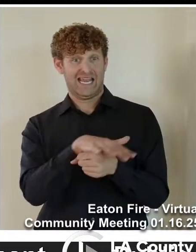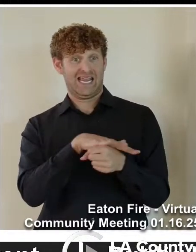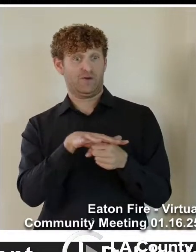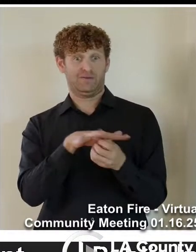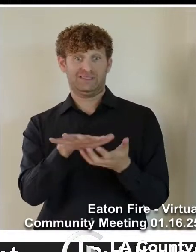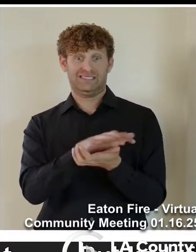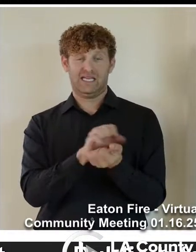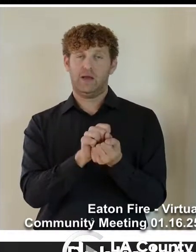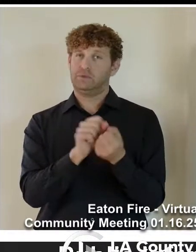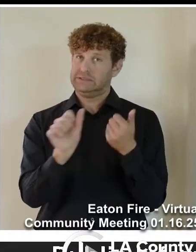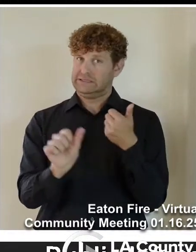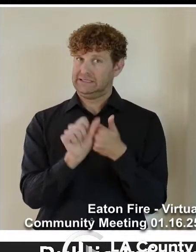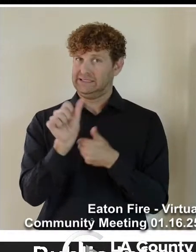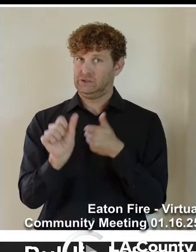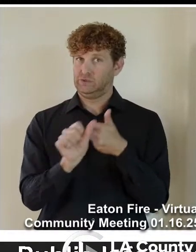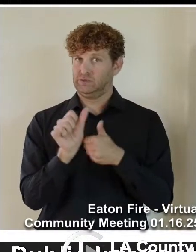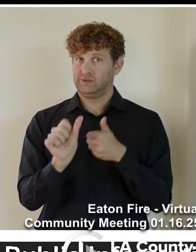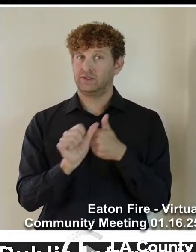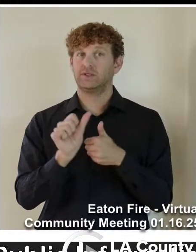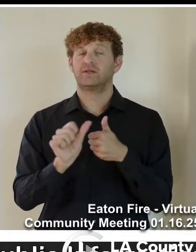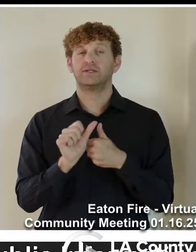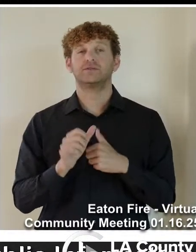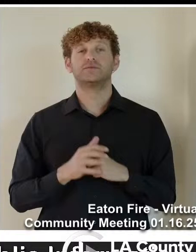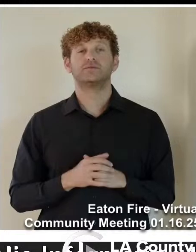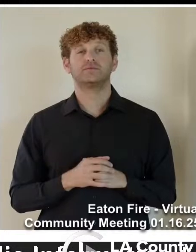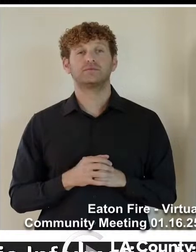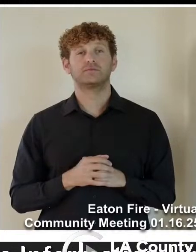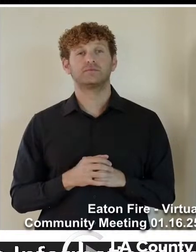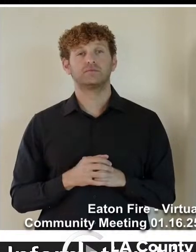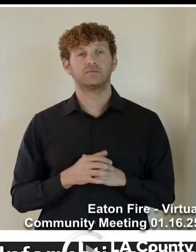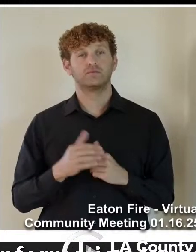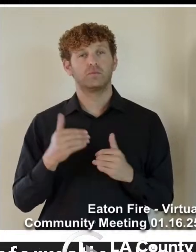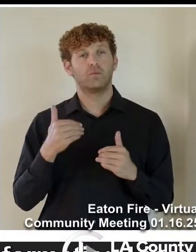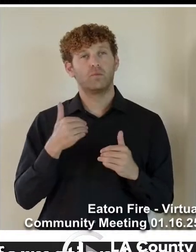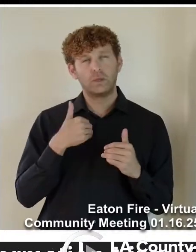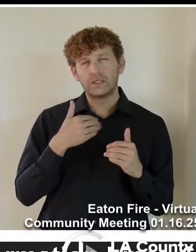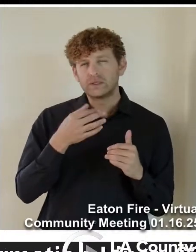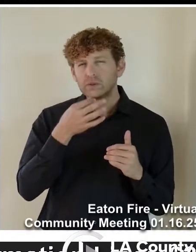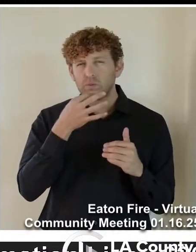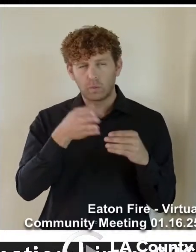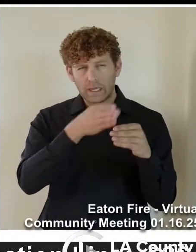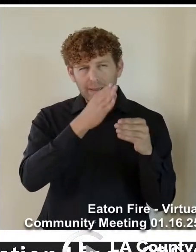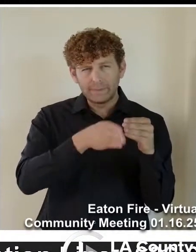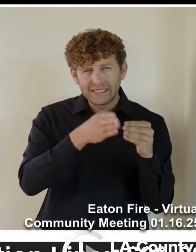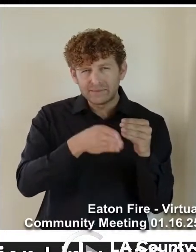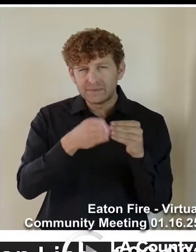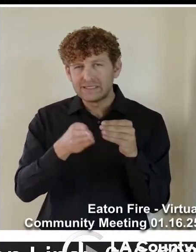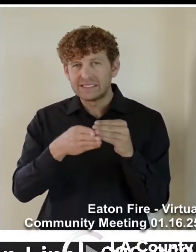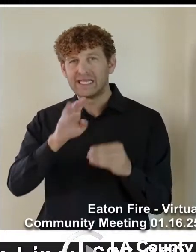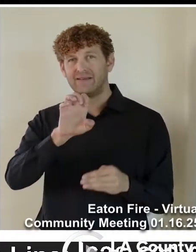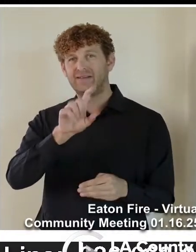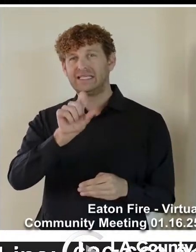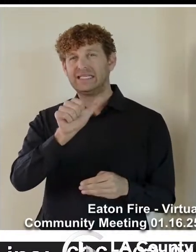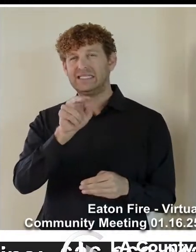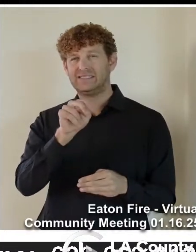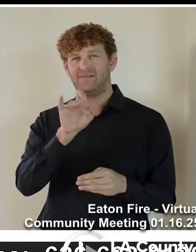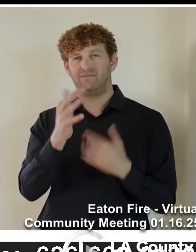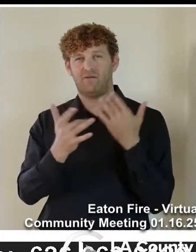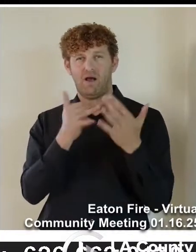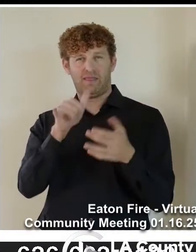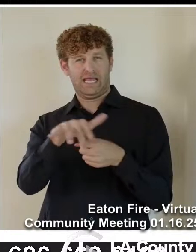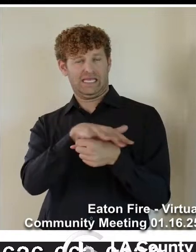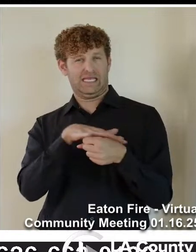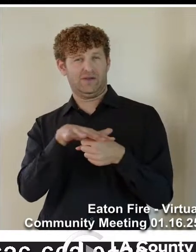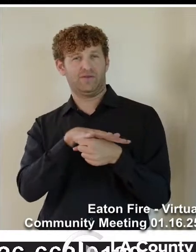The teams have nearly completed their work at the Eaton fire. Impacted residents can continue to